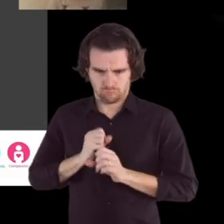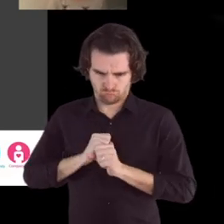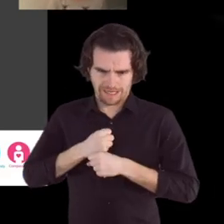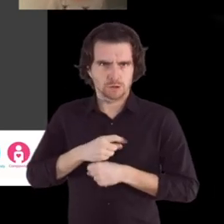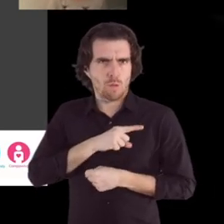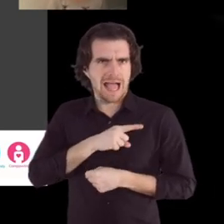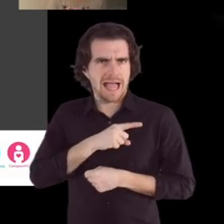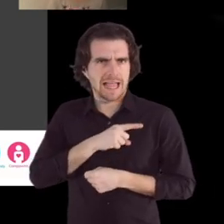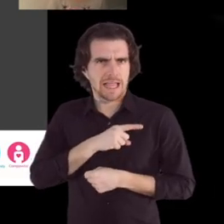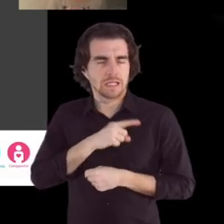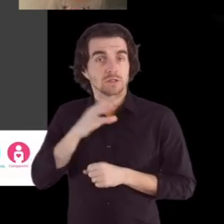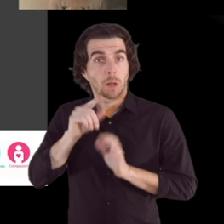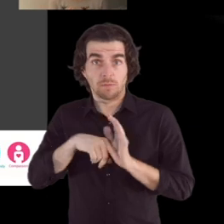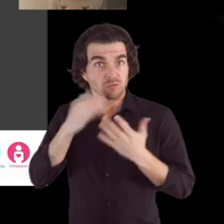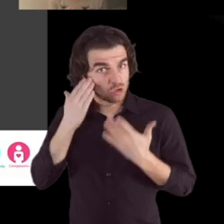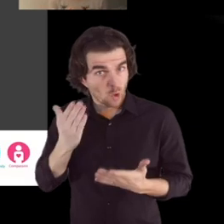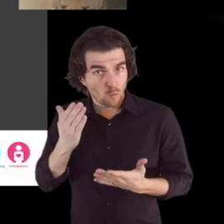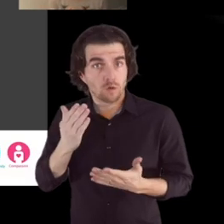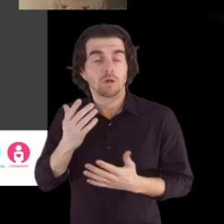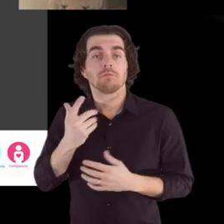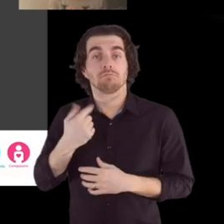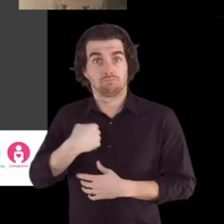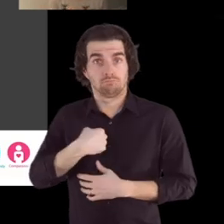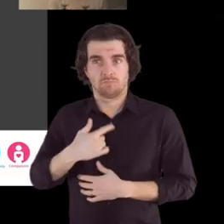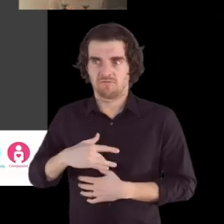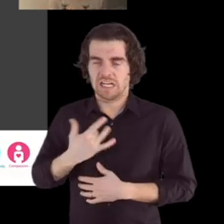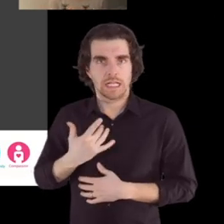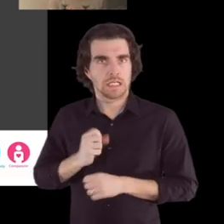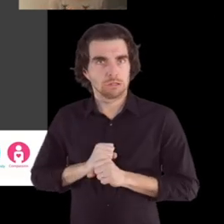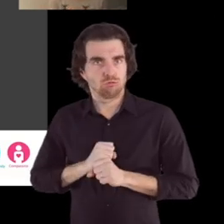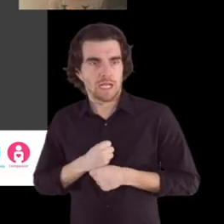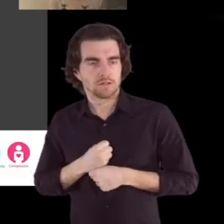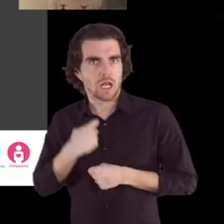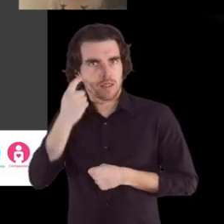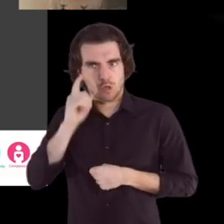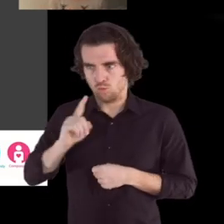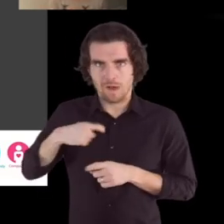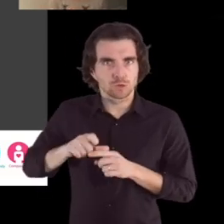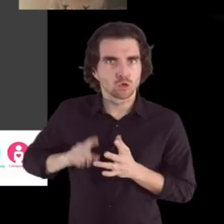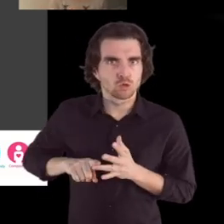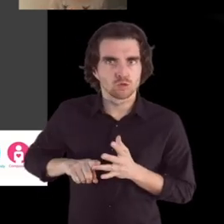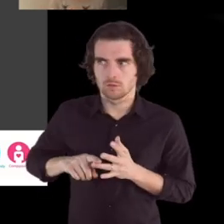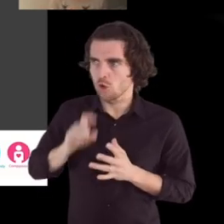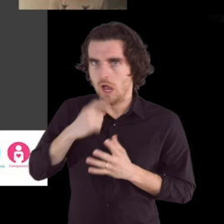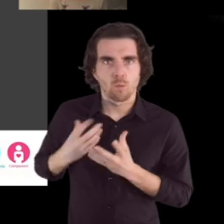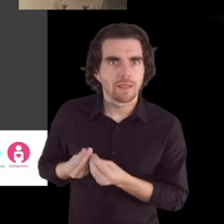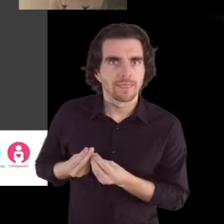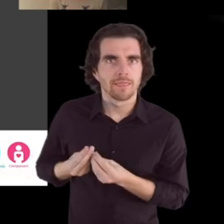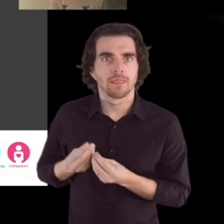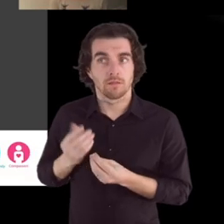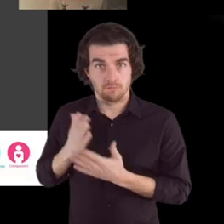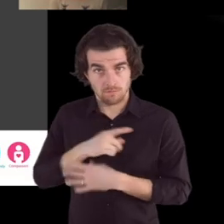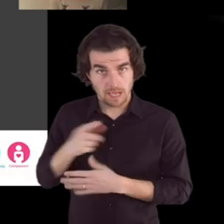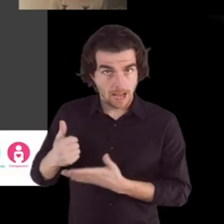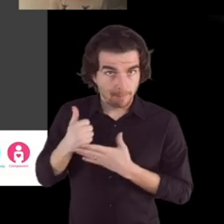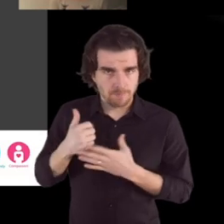me stressed? Sometimes we don't know. You know, where am I when I'm feeling really stressed? What am I doing? Who am I with? Are